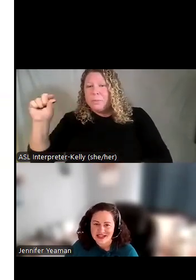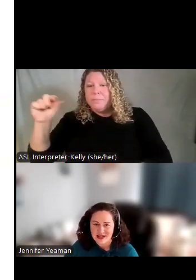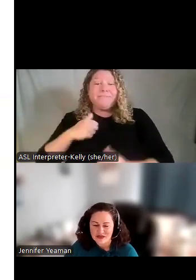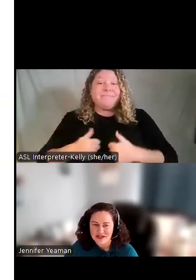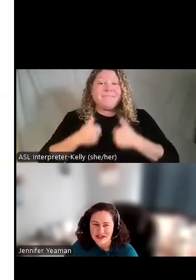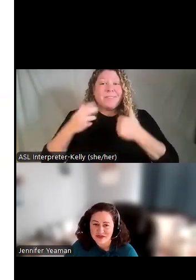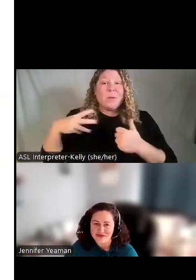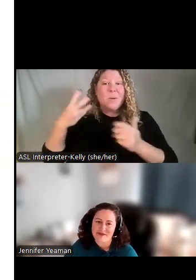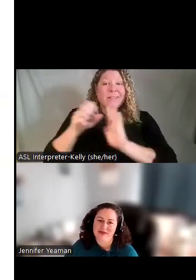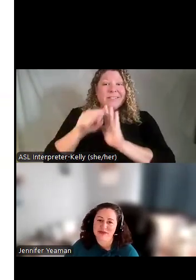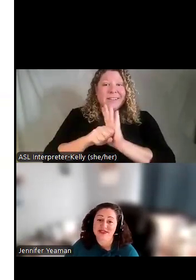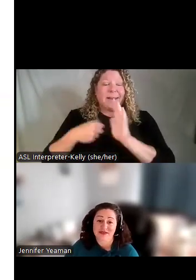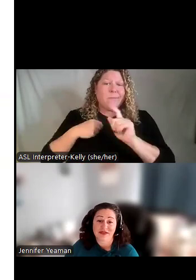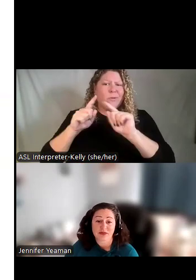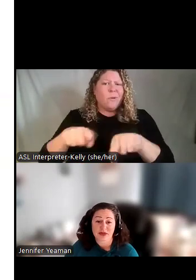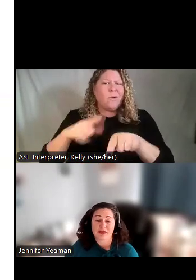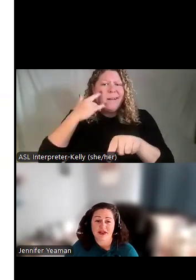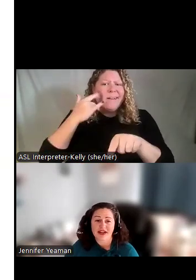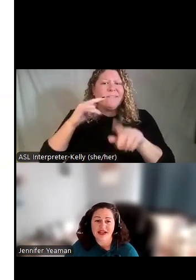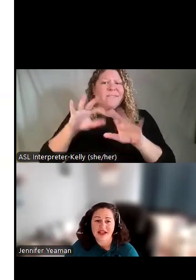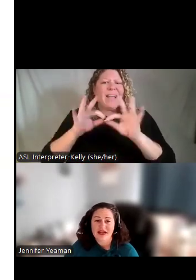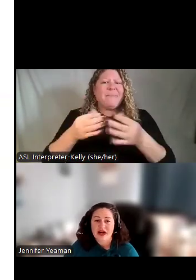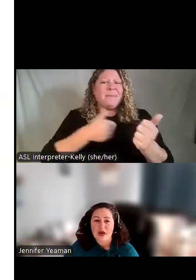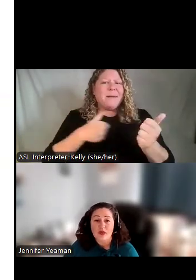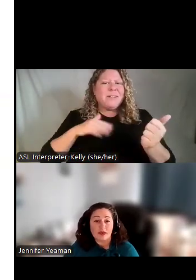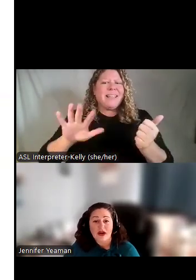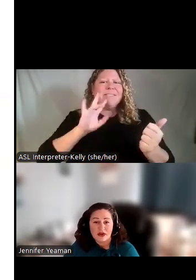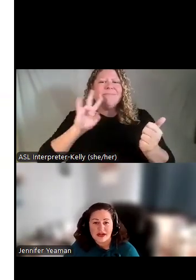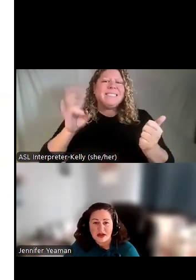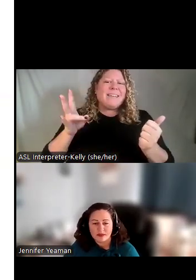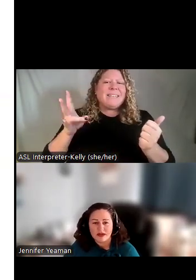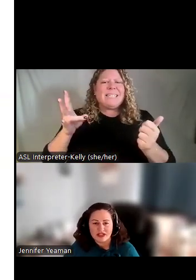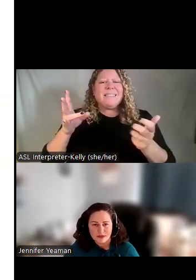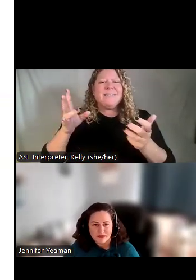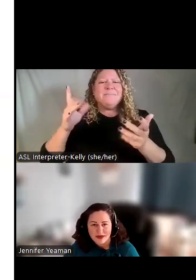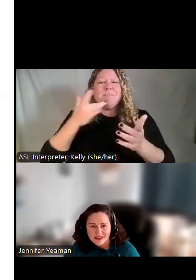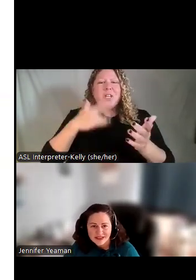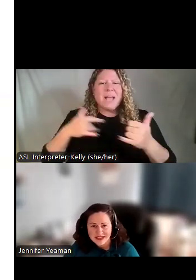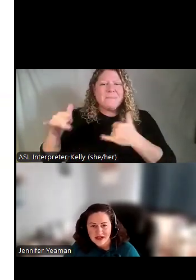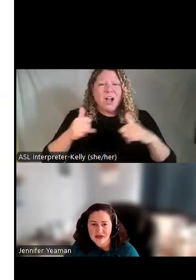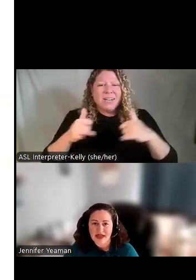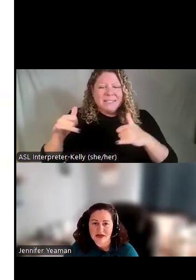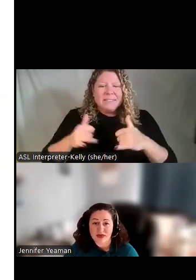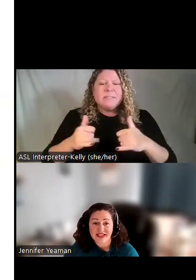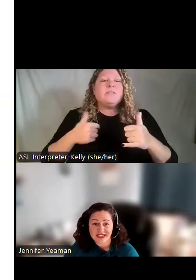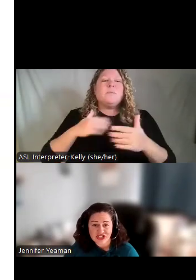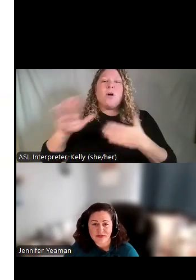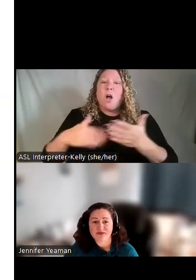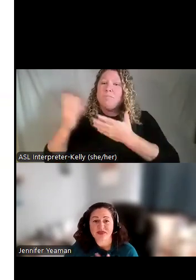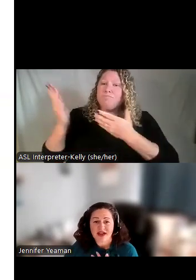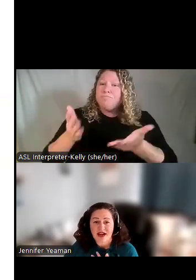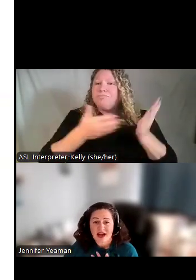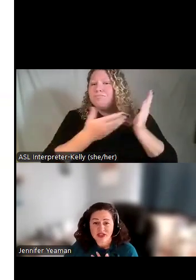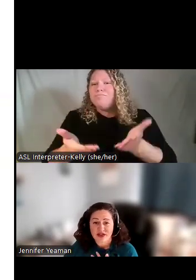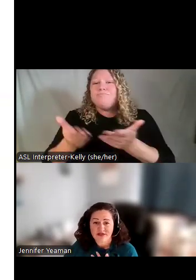I was heading to California for a family member's 70th birthday party. We were all going to help, chip in potluck style and bring a